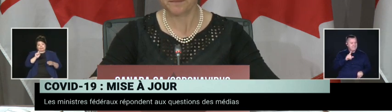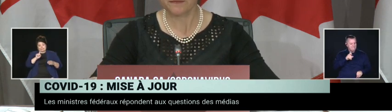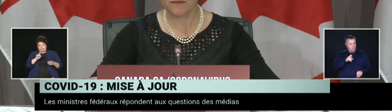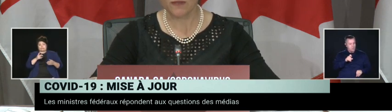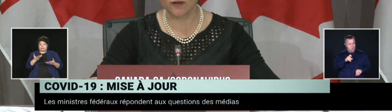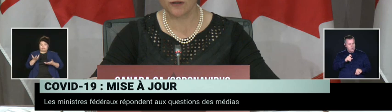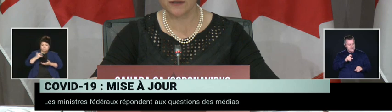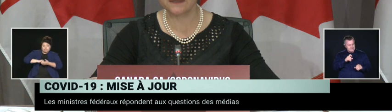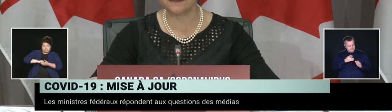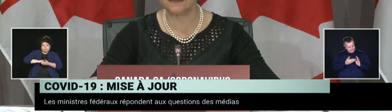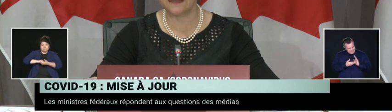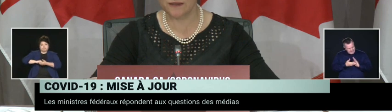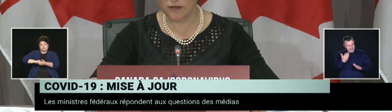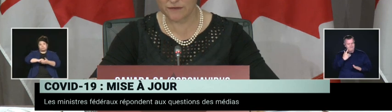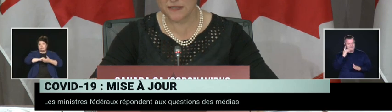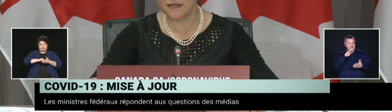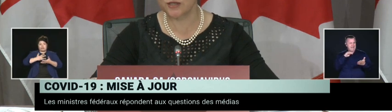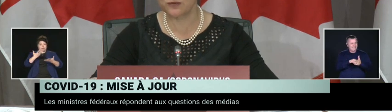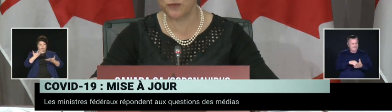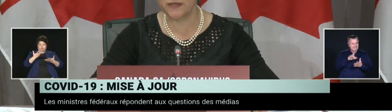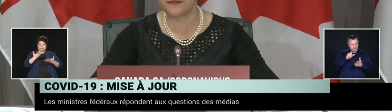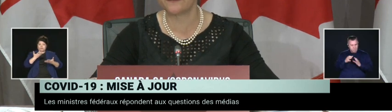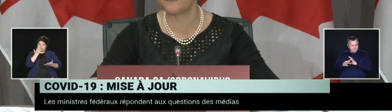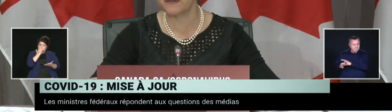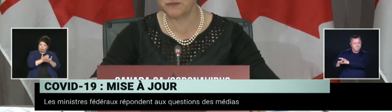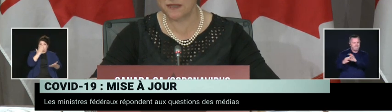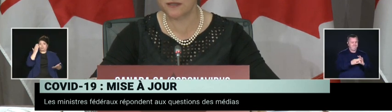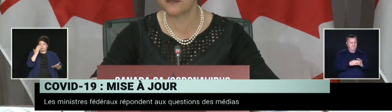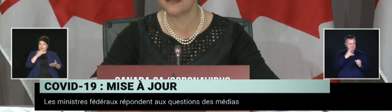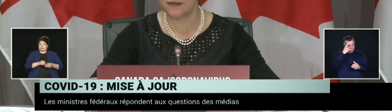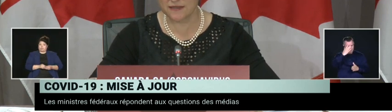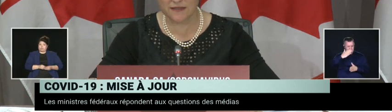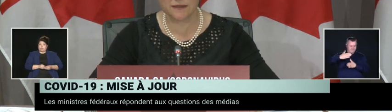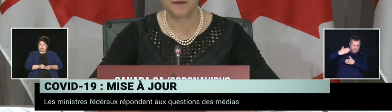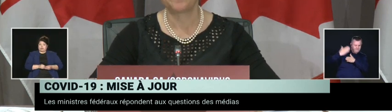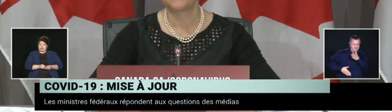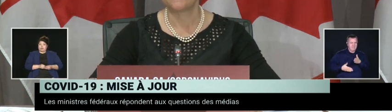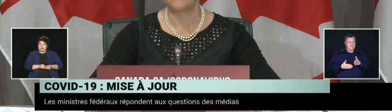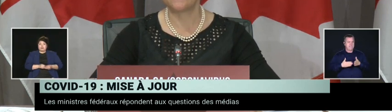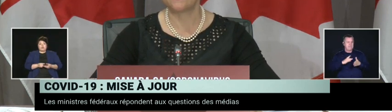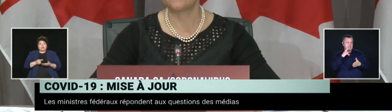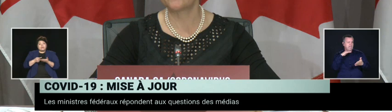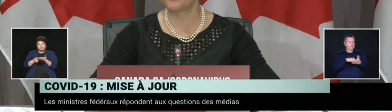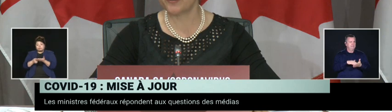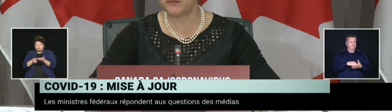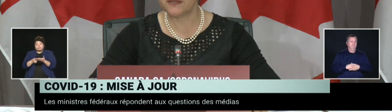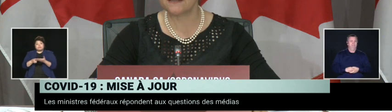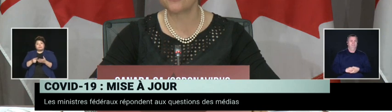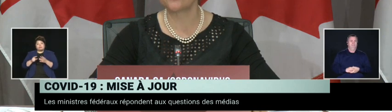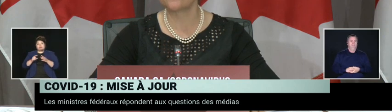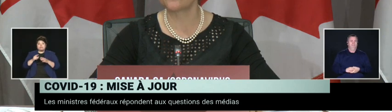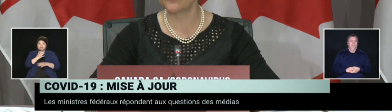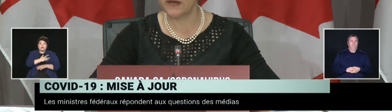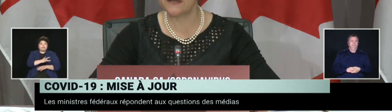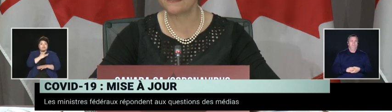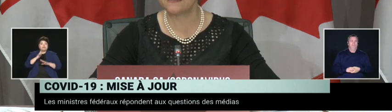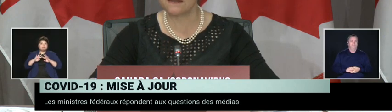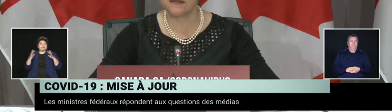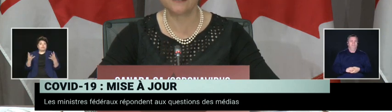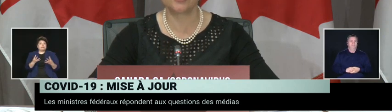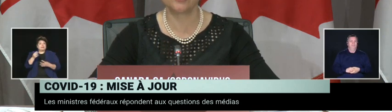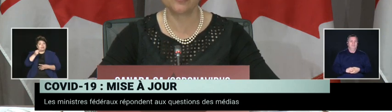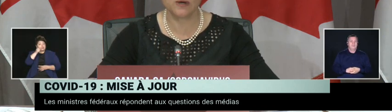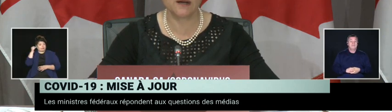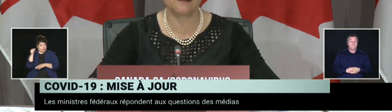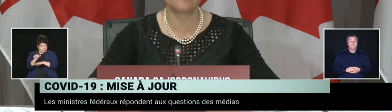that. In the conversation with the First Ministers last night, the Prime Minister raised